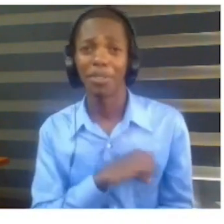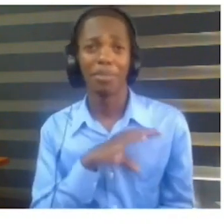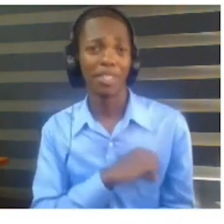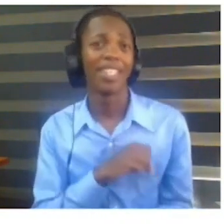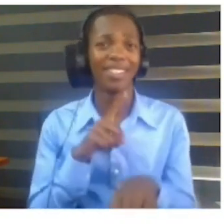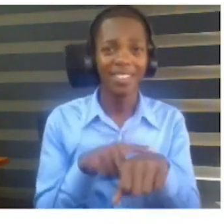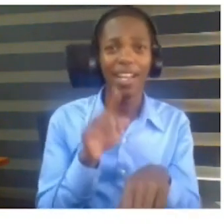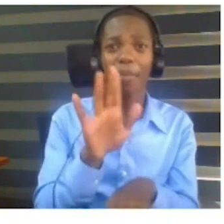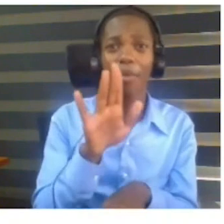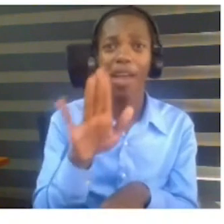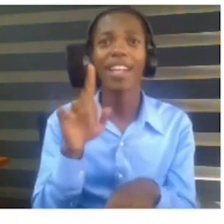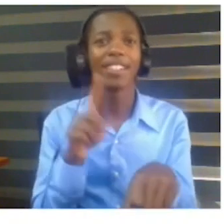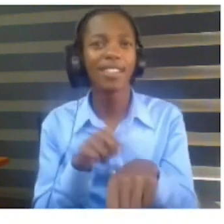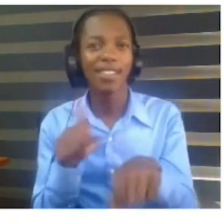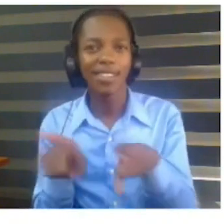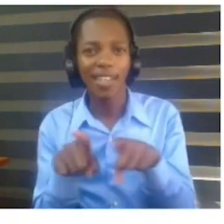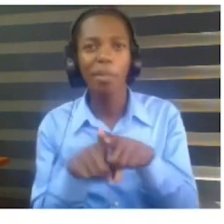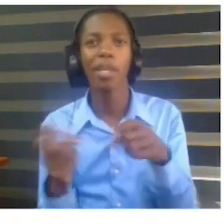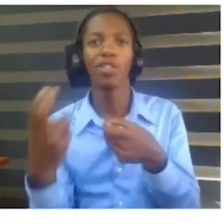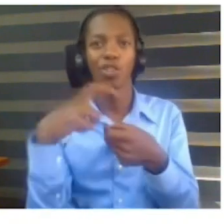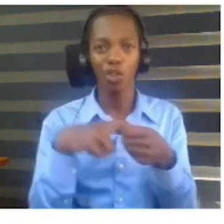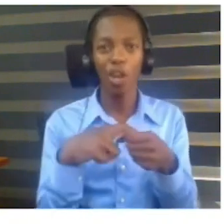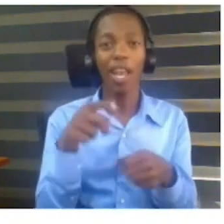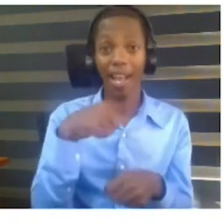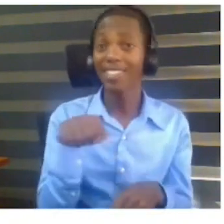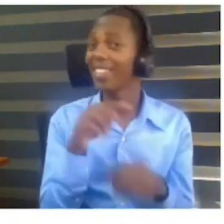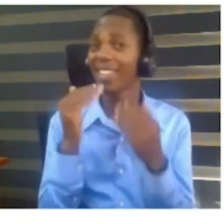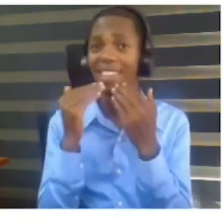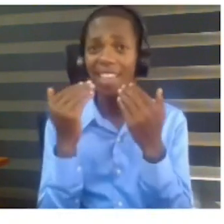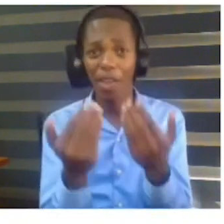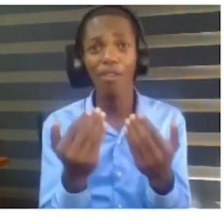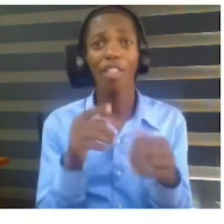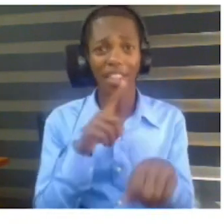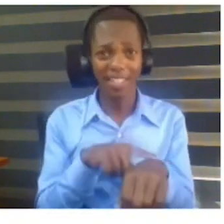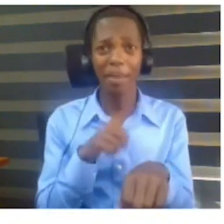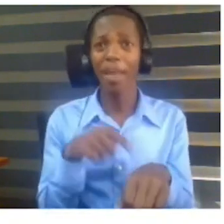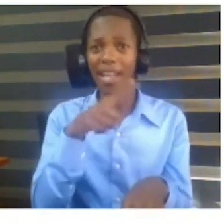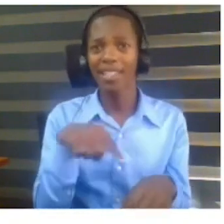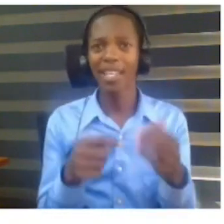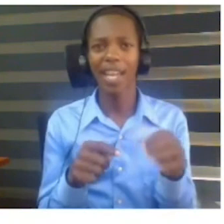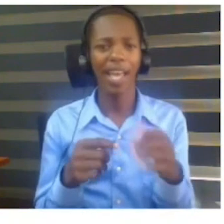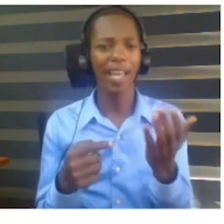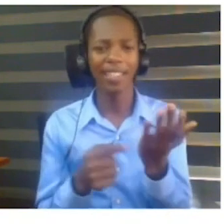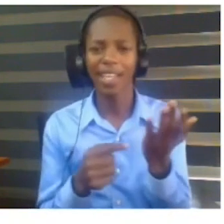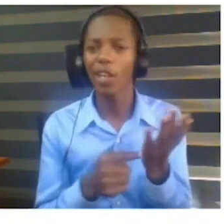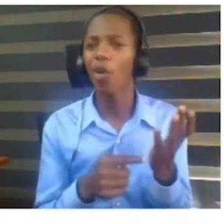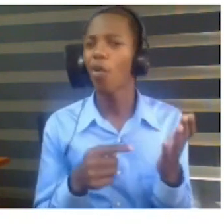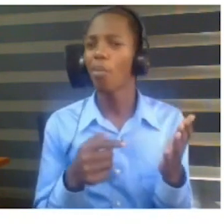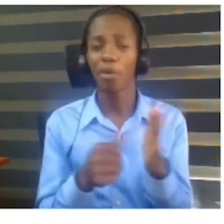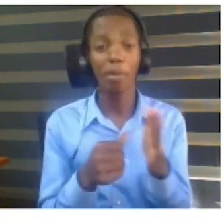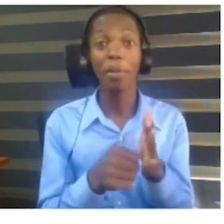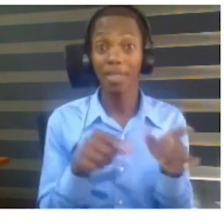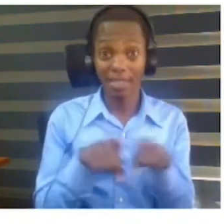thank you for your patience, especially when we had the technical difficulties. And as I mentioned, It also gives you an experience of what it takes a person